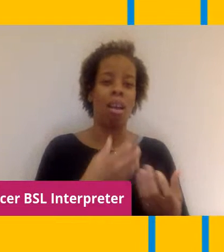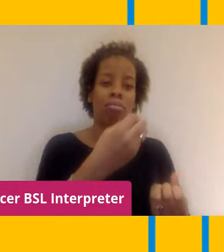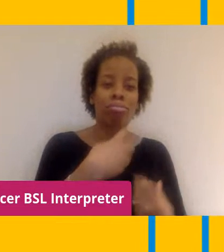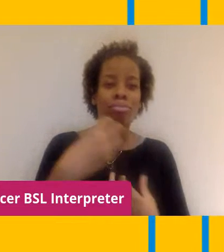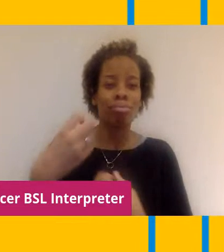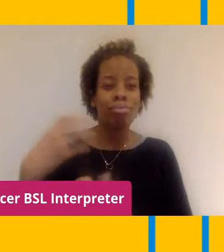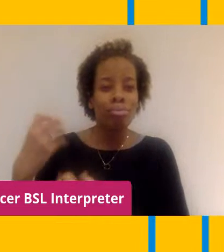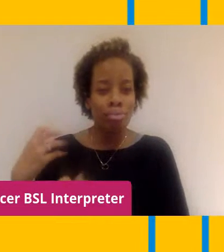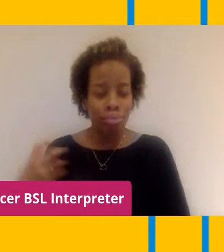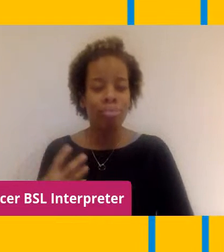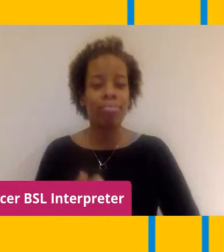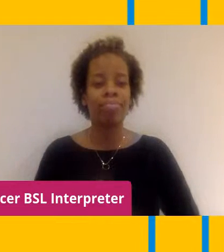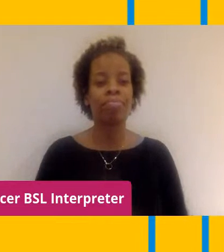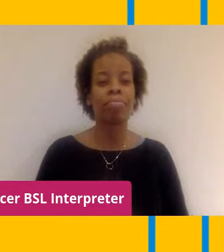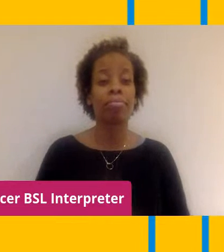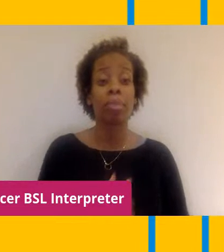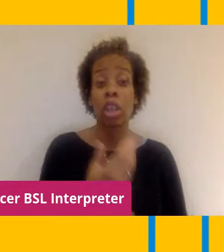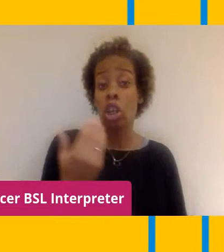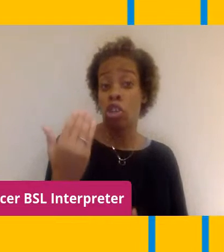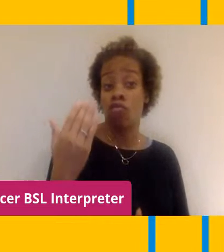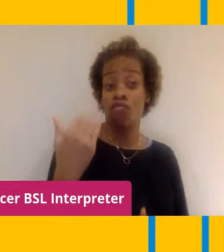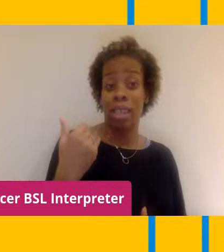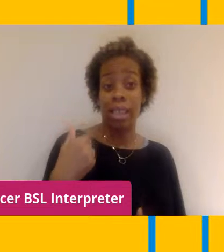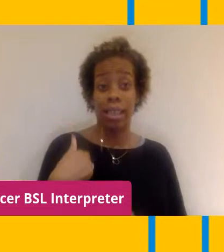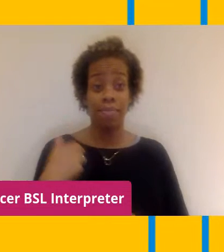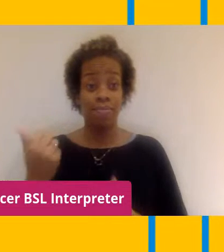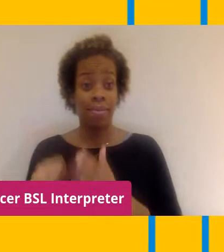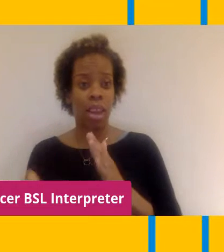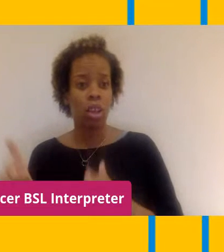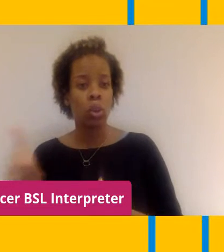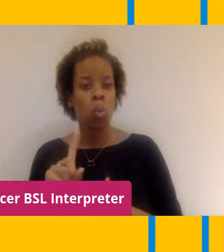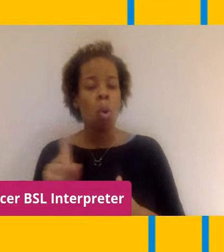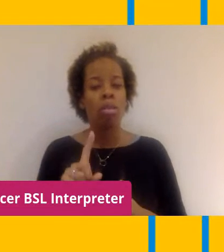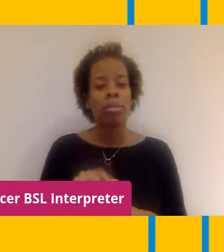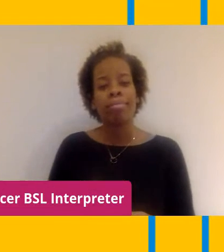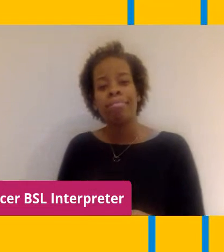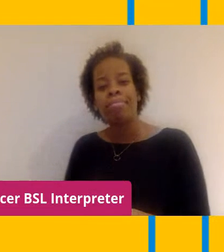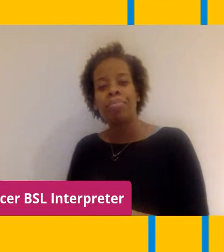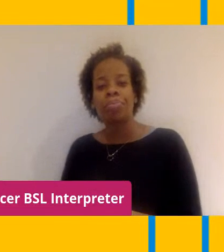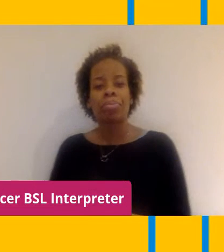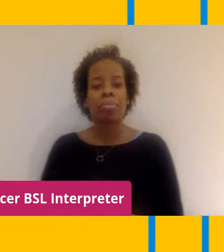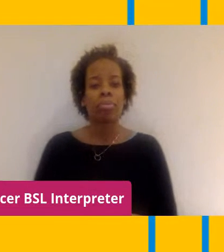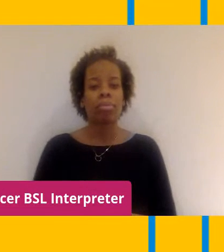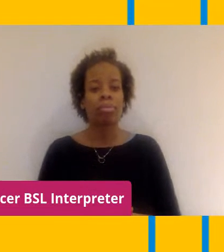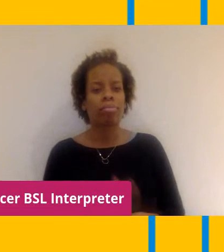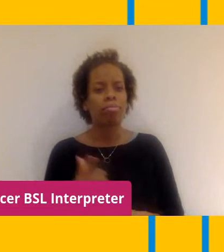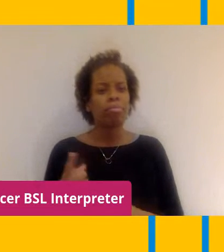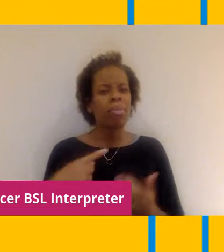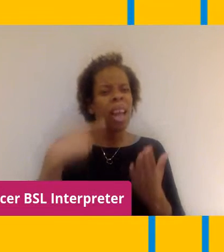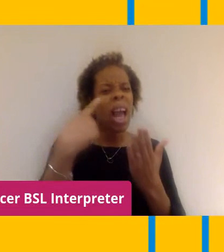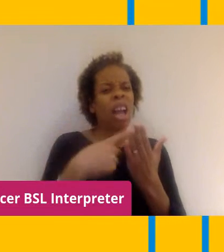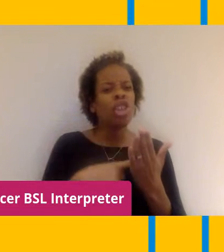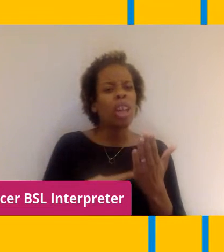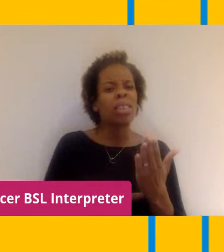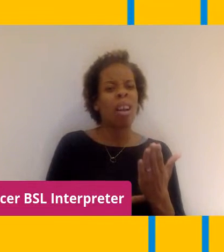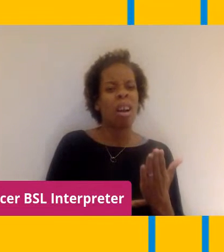recently is introduce a sort of, I suppose, more like a standing agenda